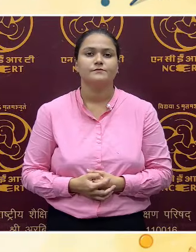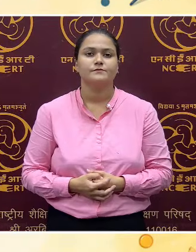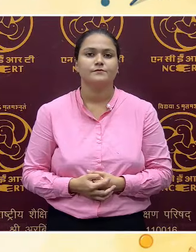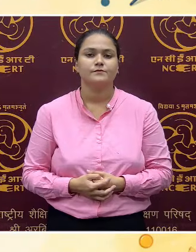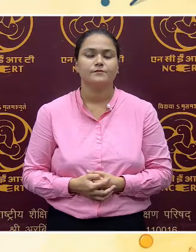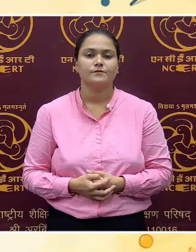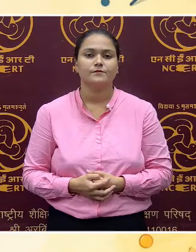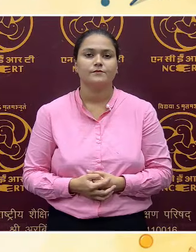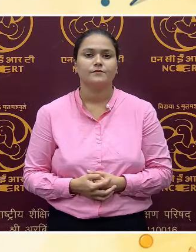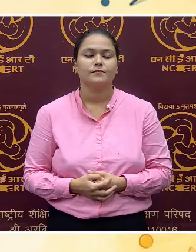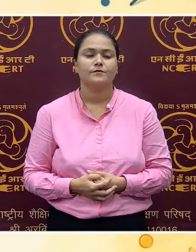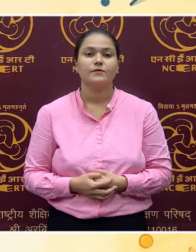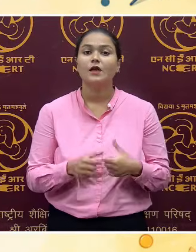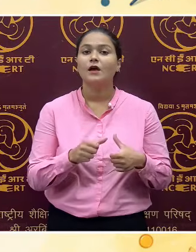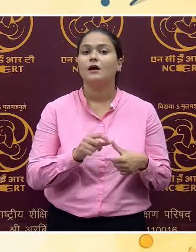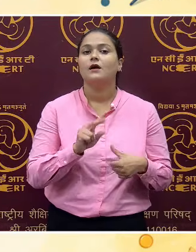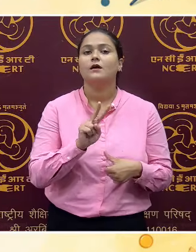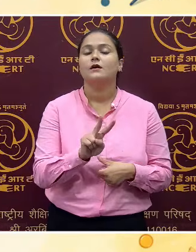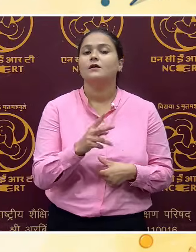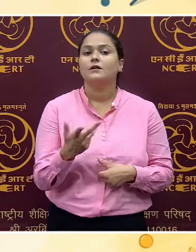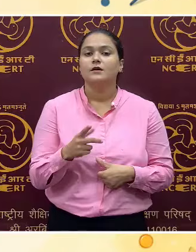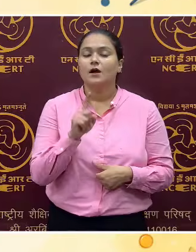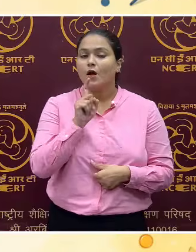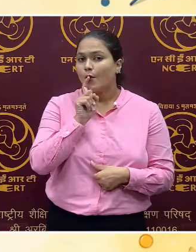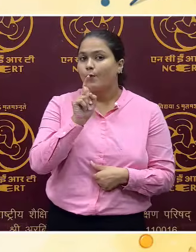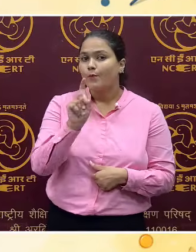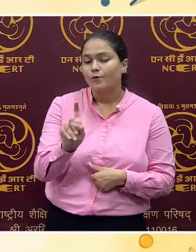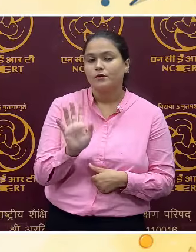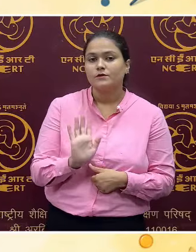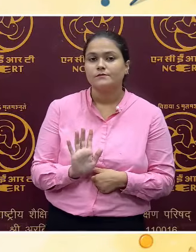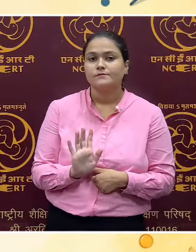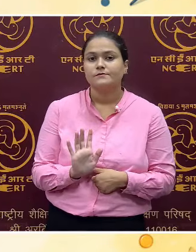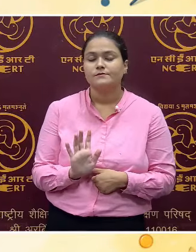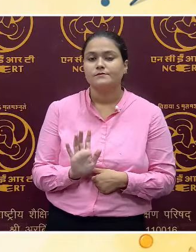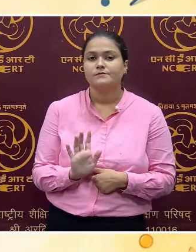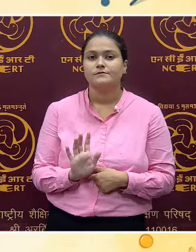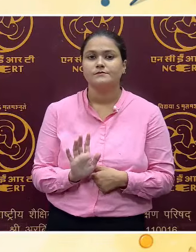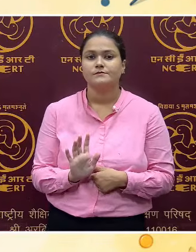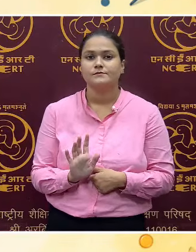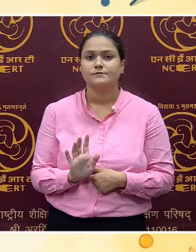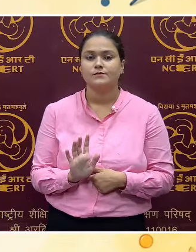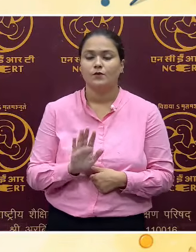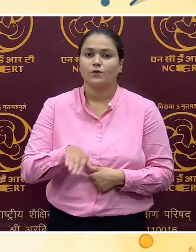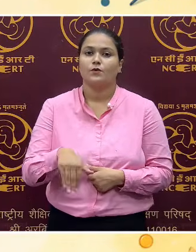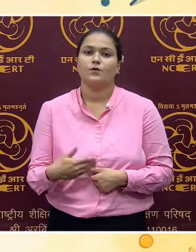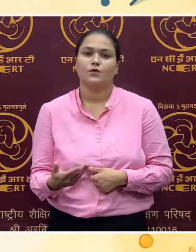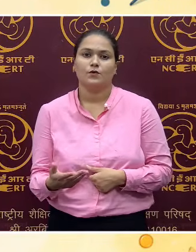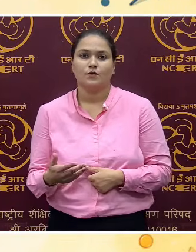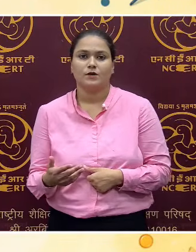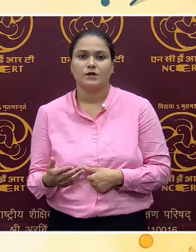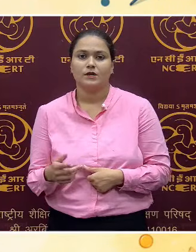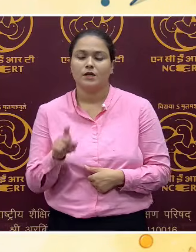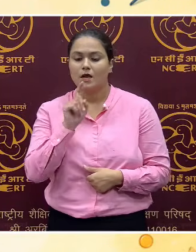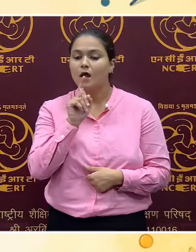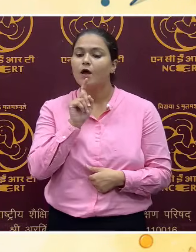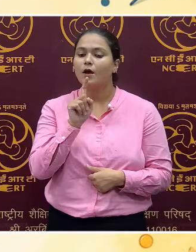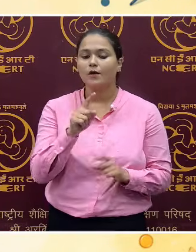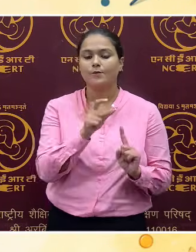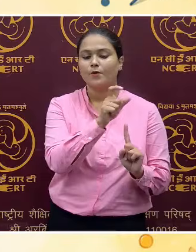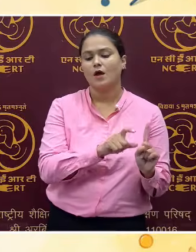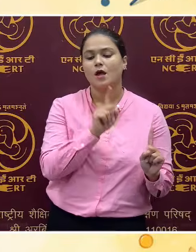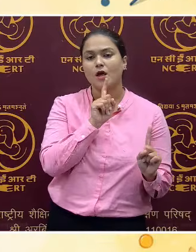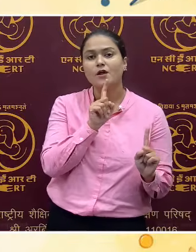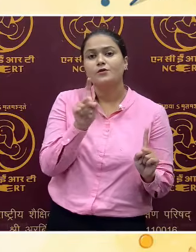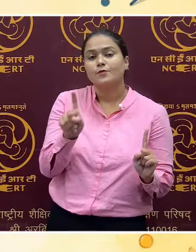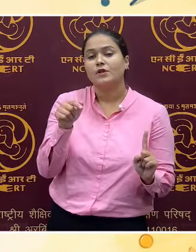active voice is he said he will go to the theatre, or he will